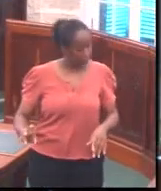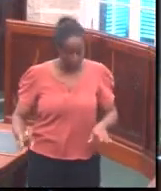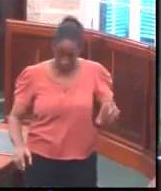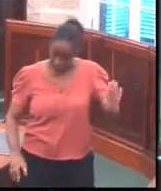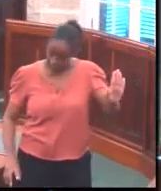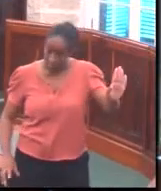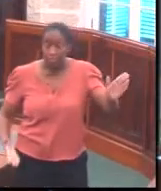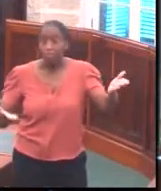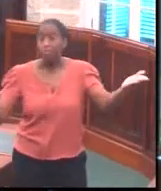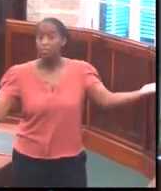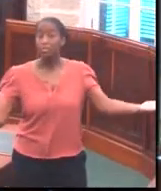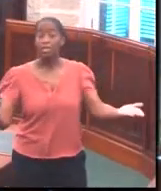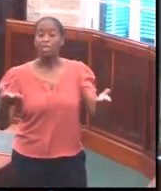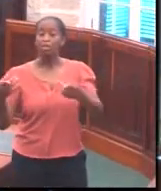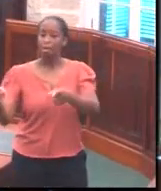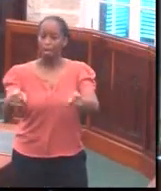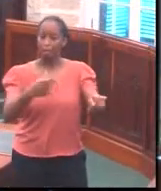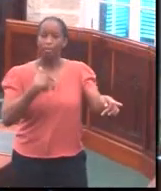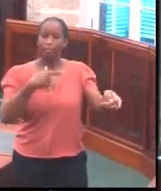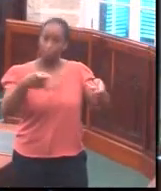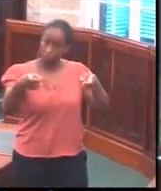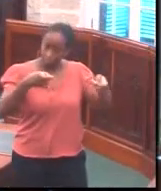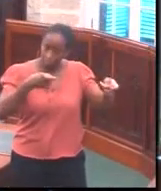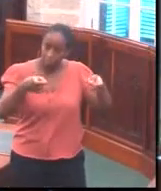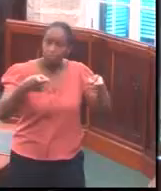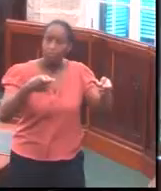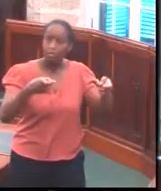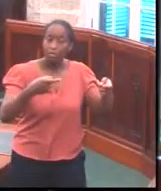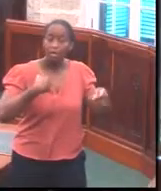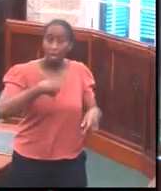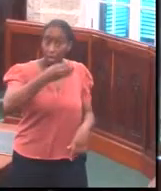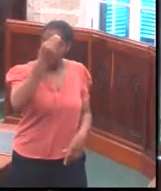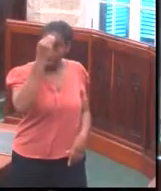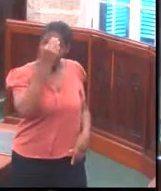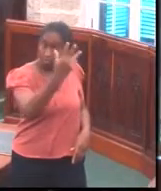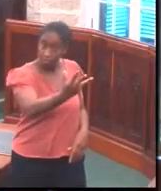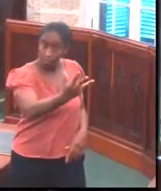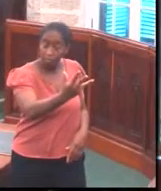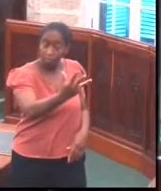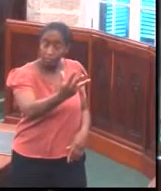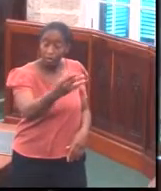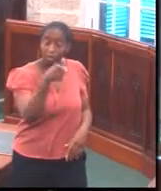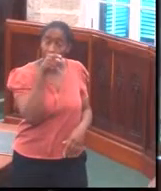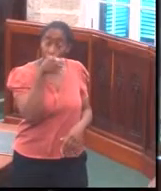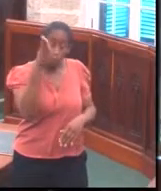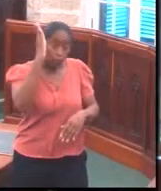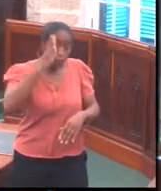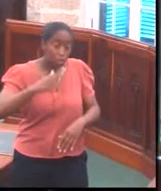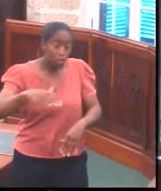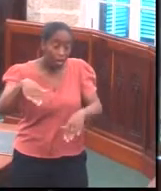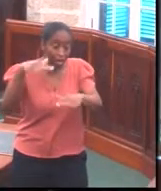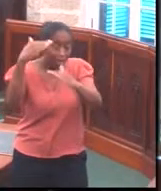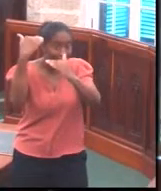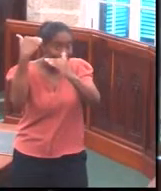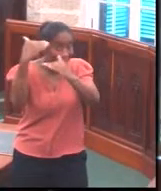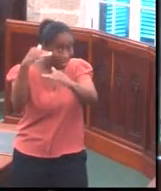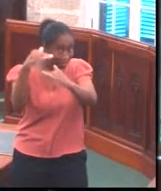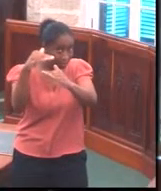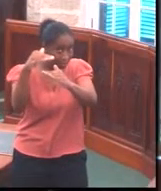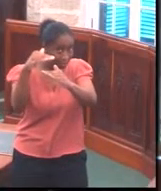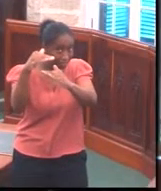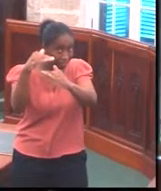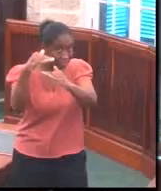And I'm saying that you are confined. So if you want to speak to B for